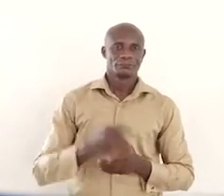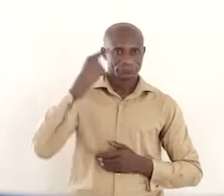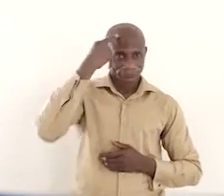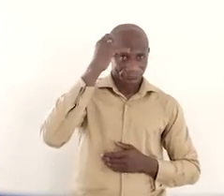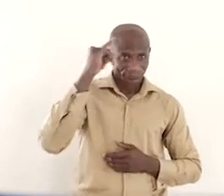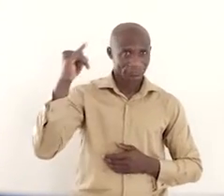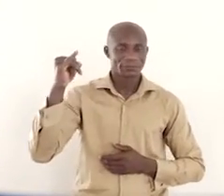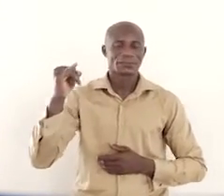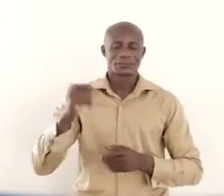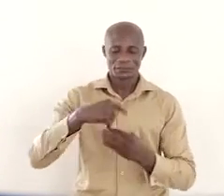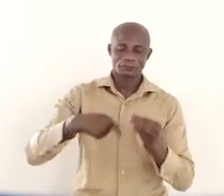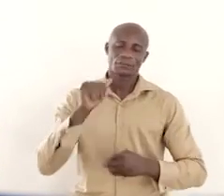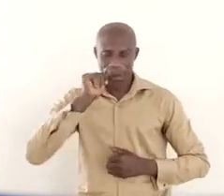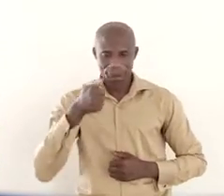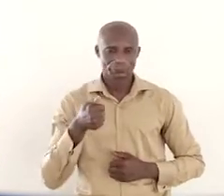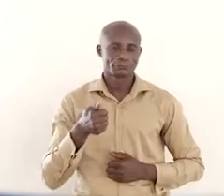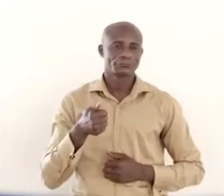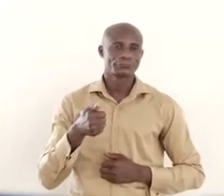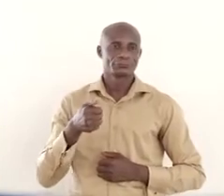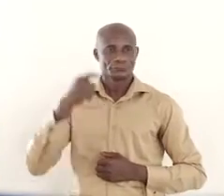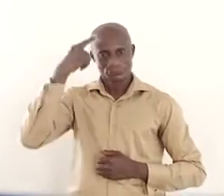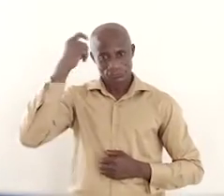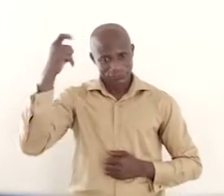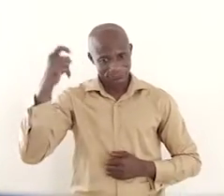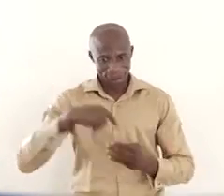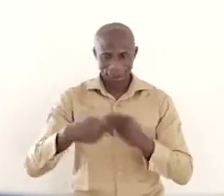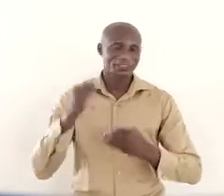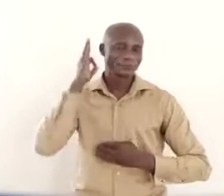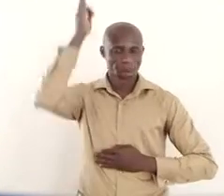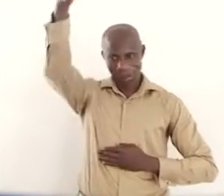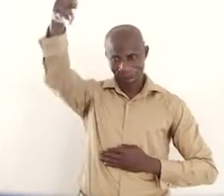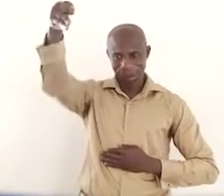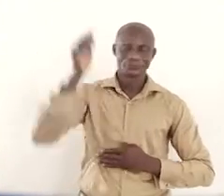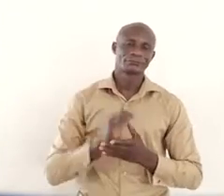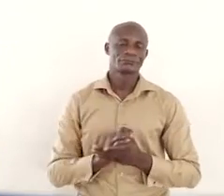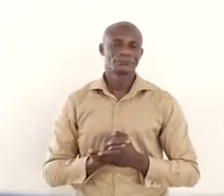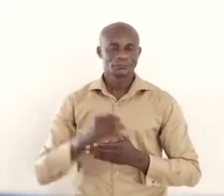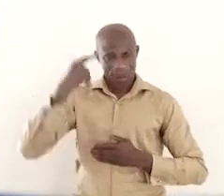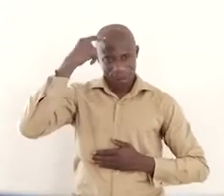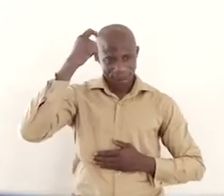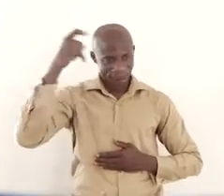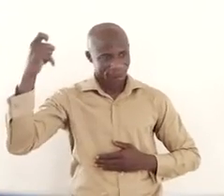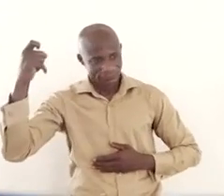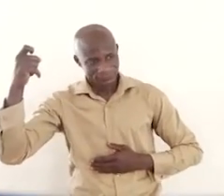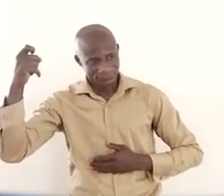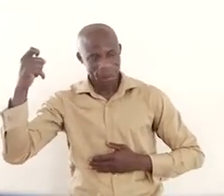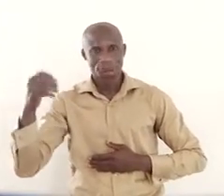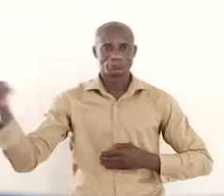Dream about tomorrow. Dream about the future. Dream